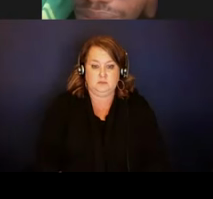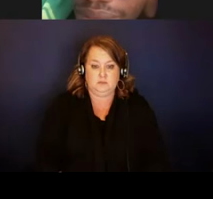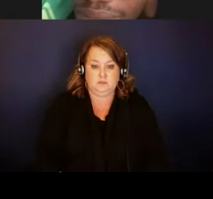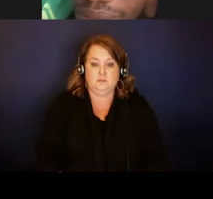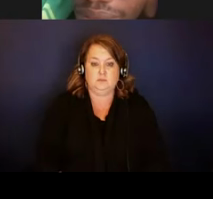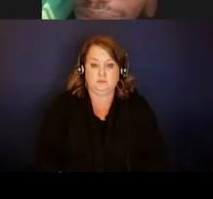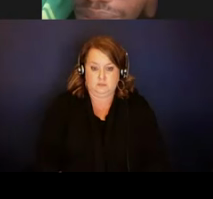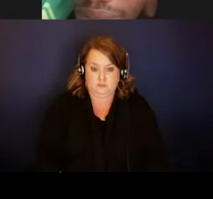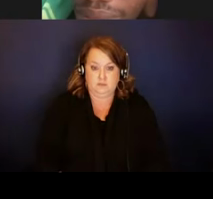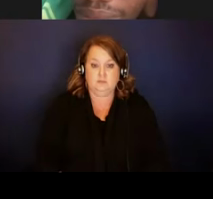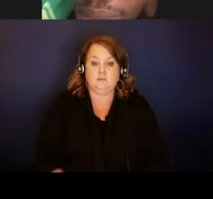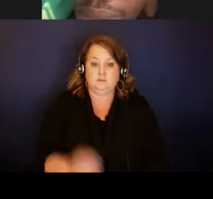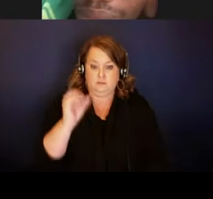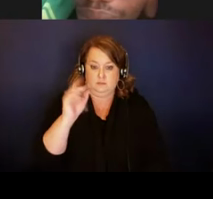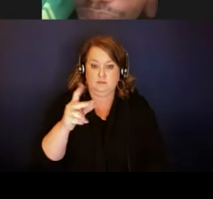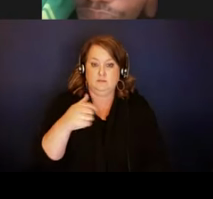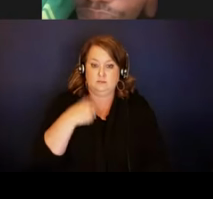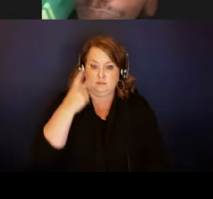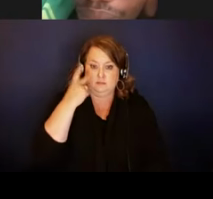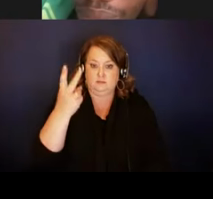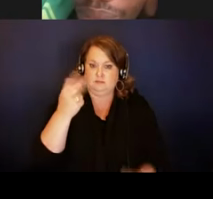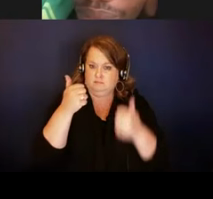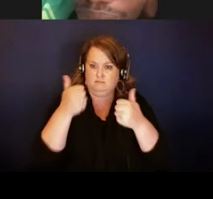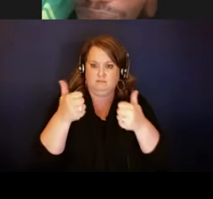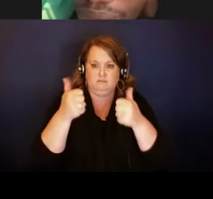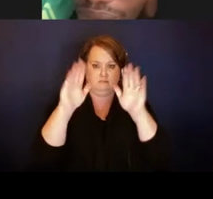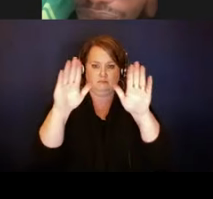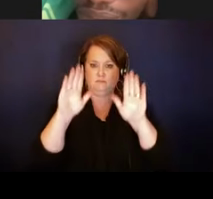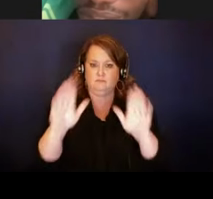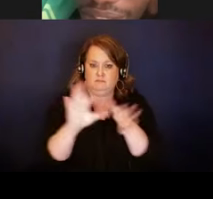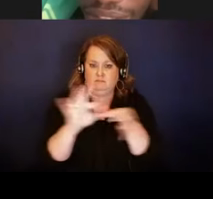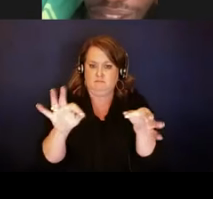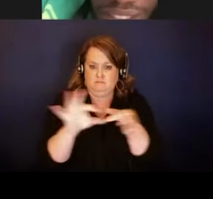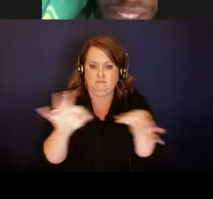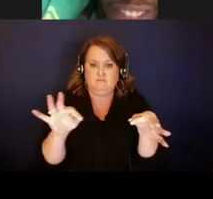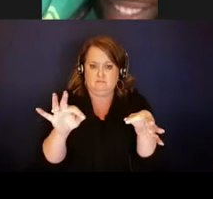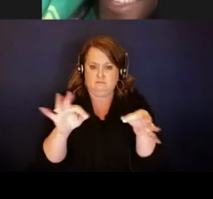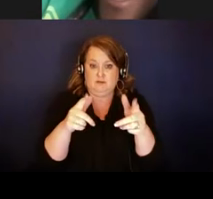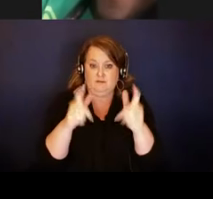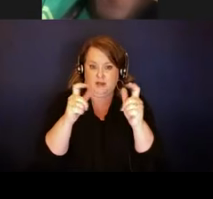Okay, I'm seeing a lot of good responses coming in pretty fast.